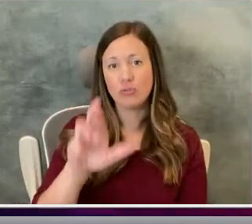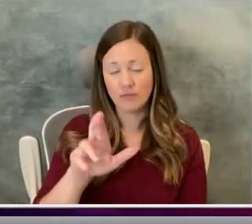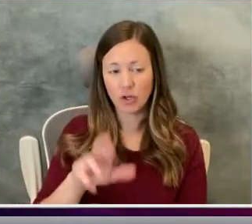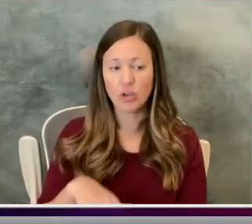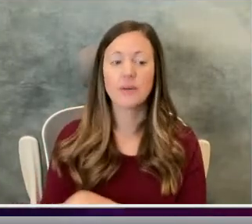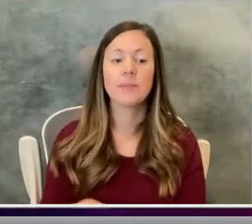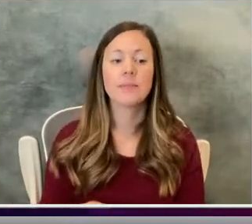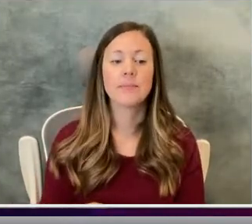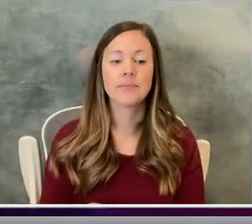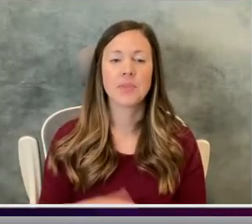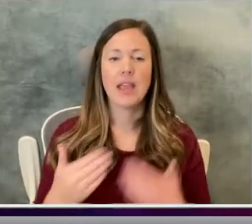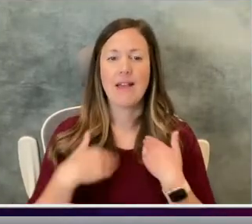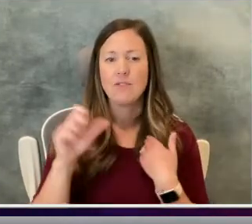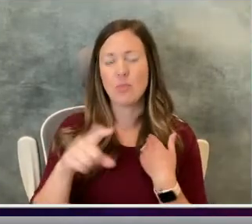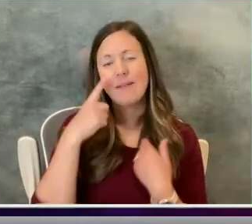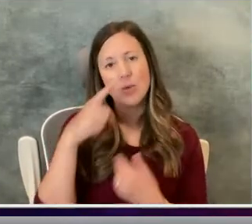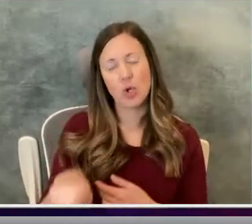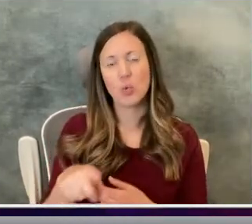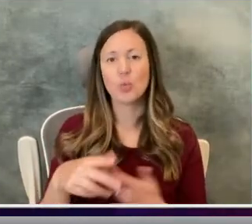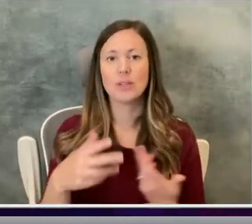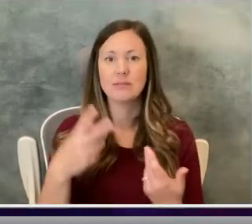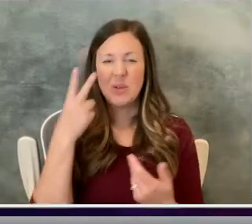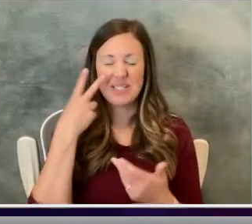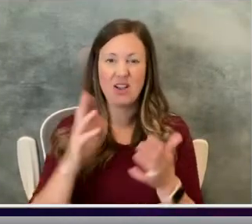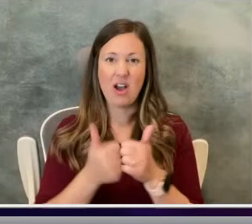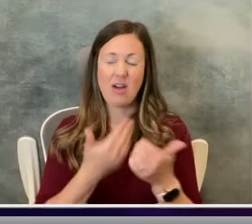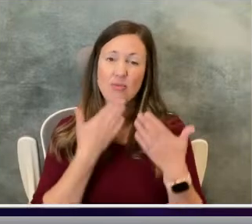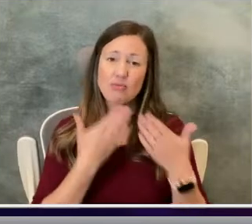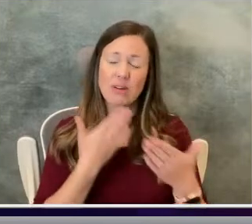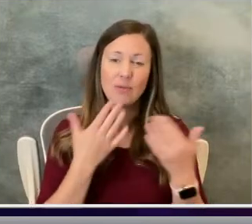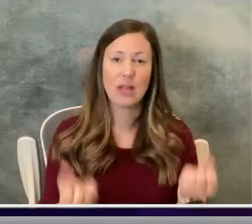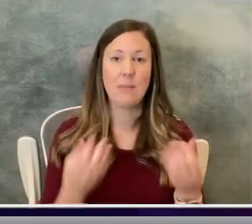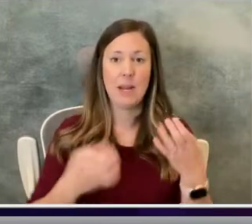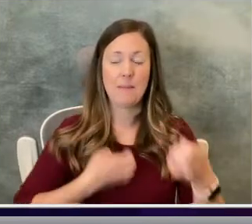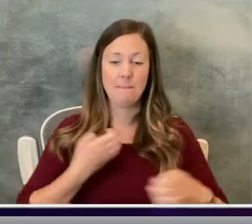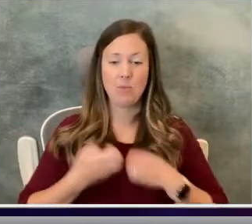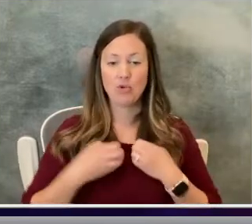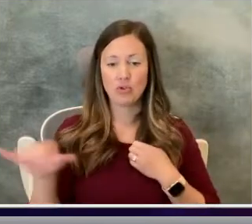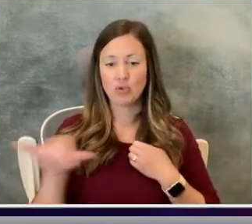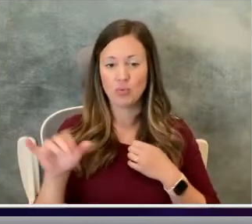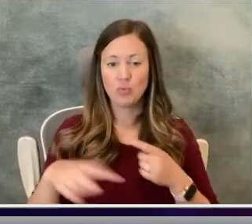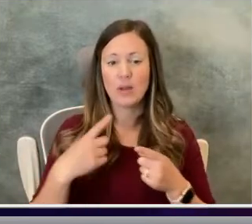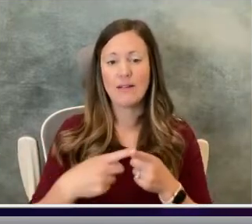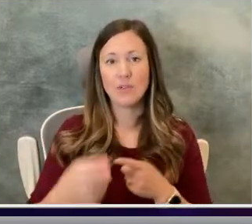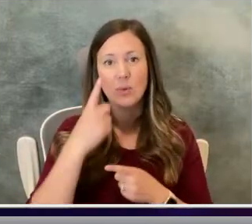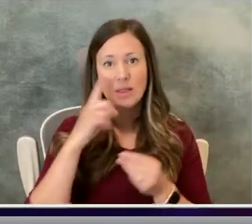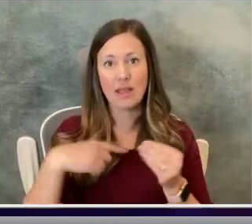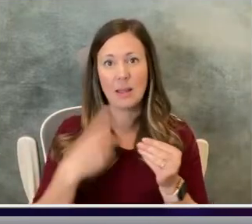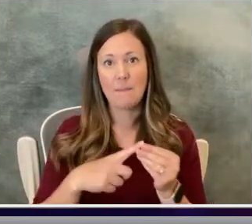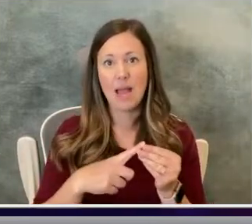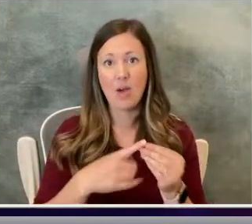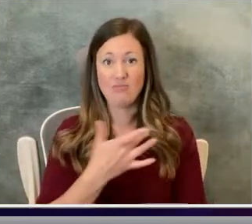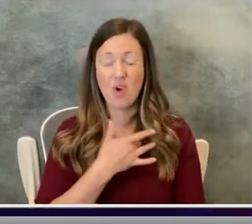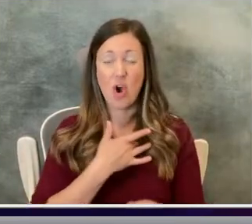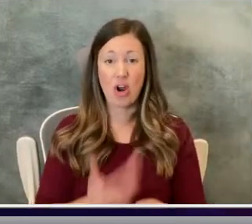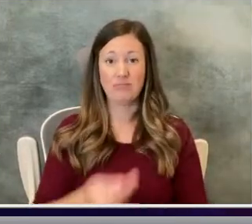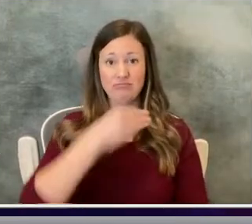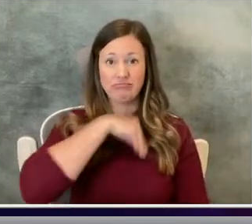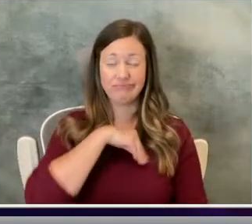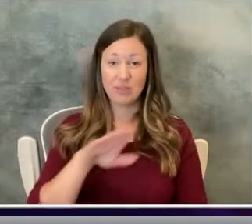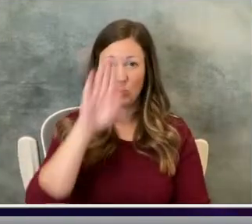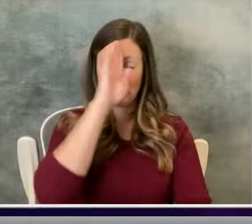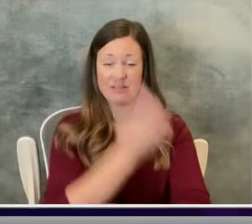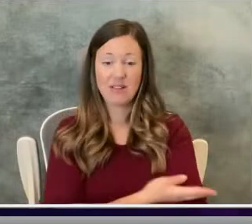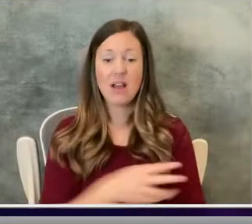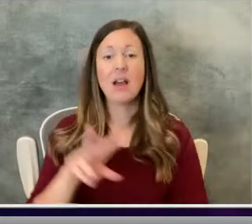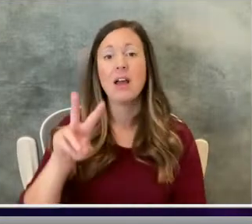how grateful you are and how many emotions it comes with when you think of the heart that's now beating inside your son. Valerie wants to know if you've been